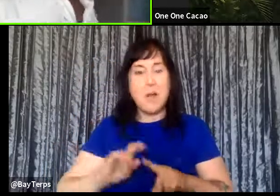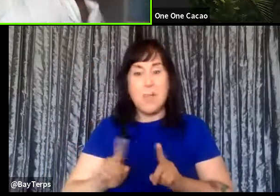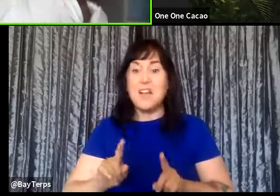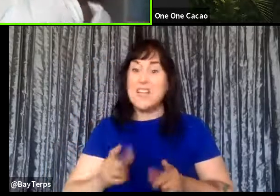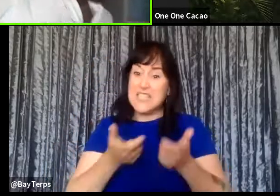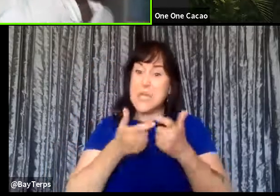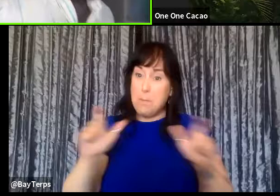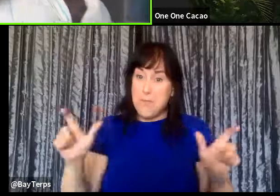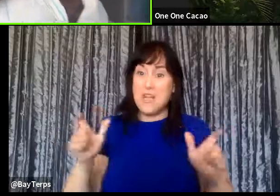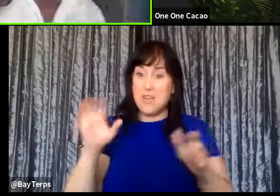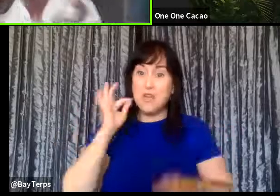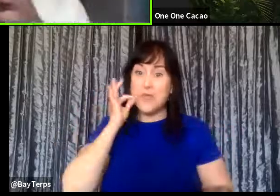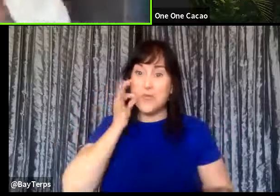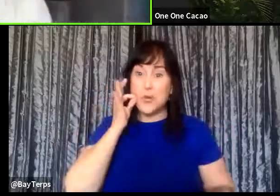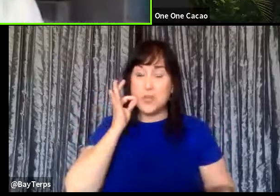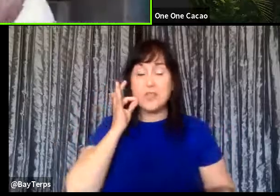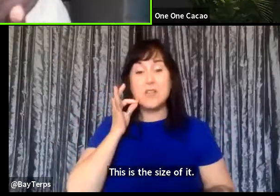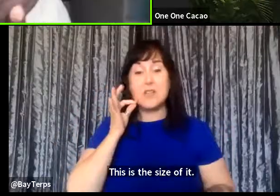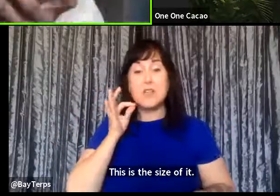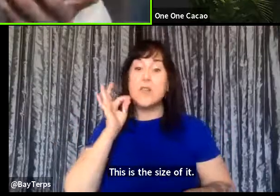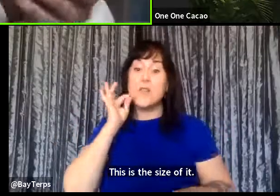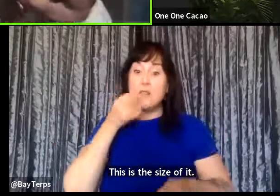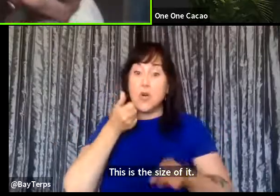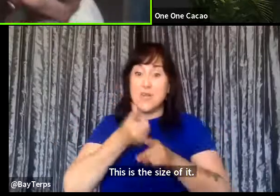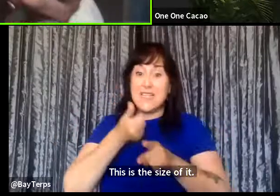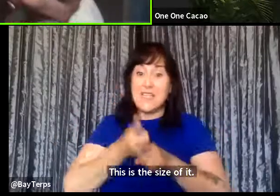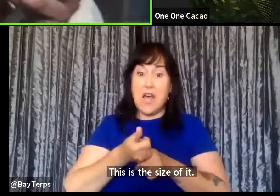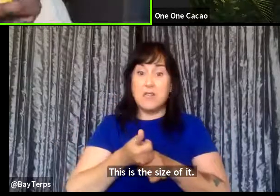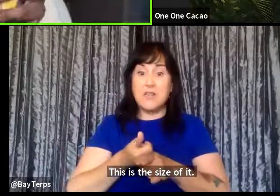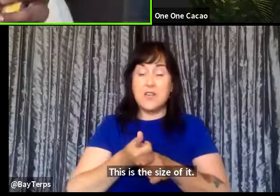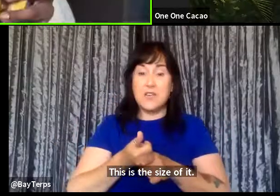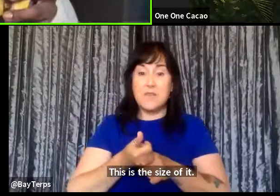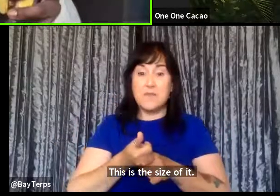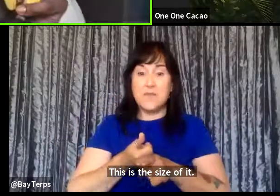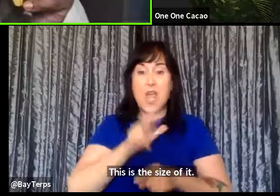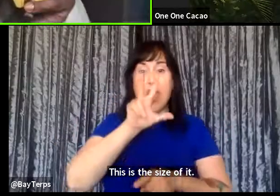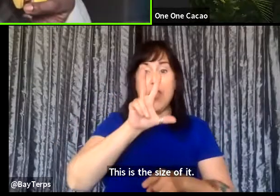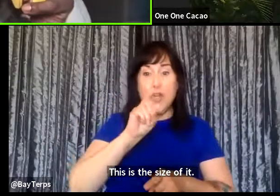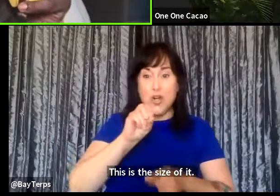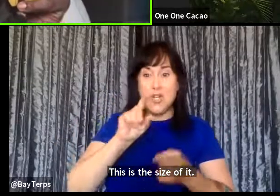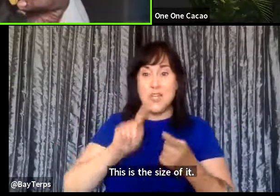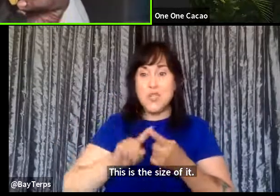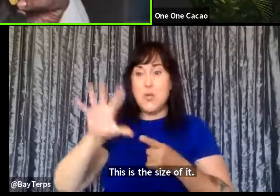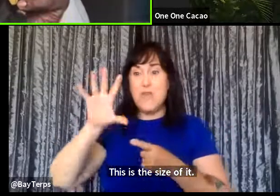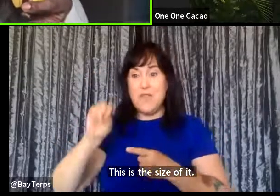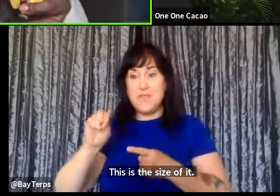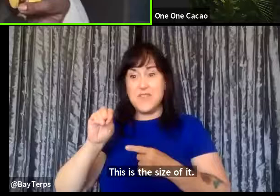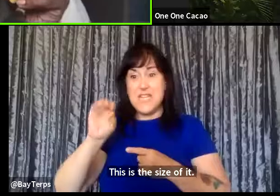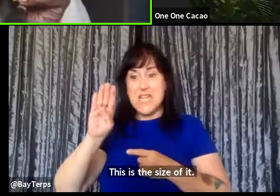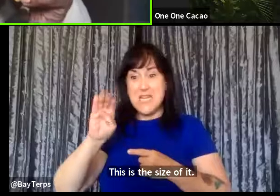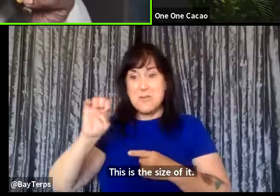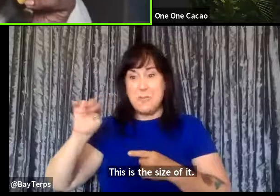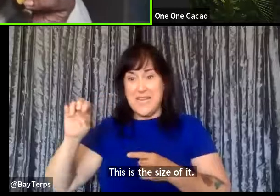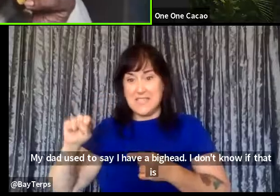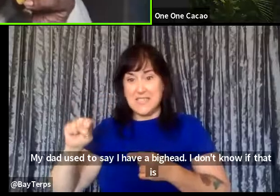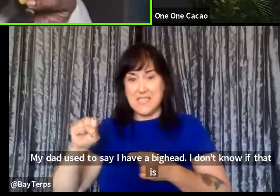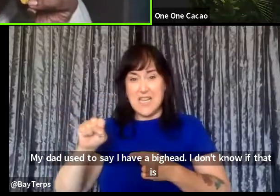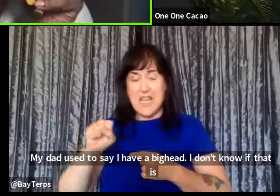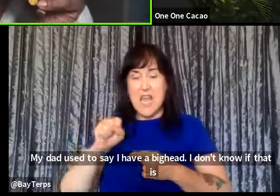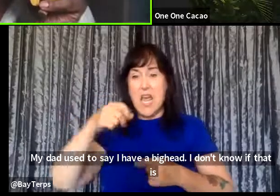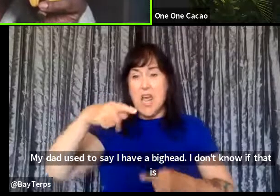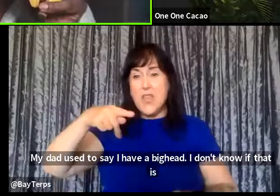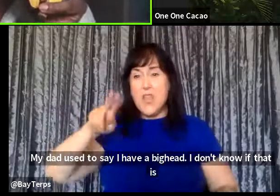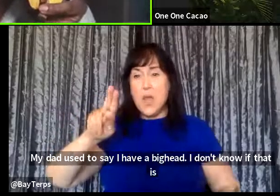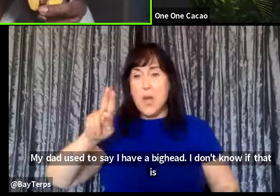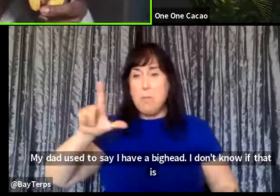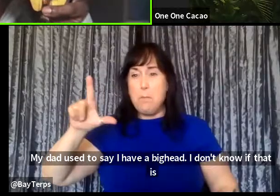fruit, okay? The fruit itself, inside, as I said, 30 to 50 beans. The actual pulp itself, it has a very